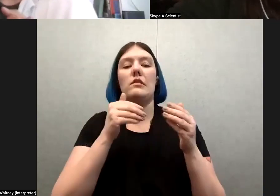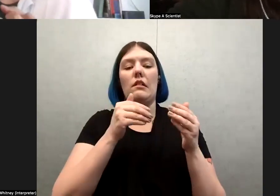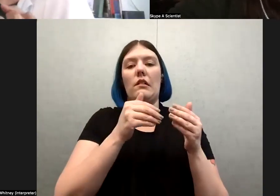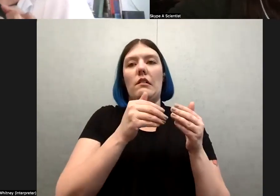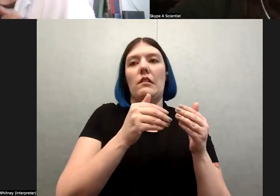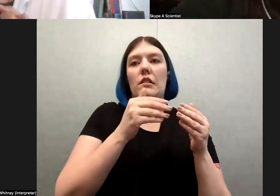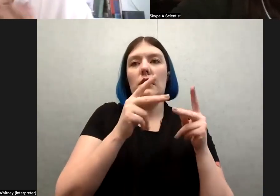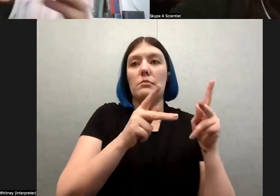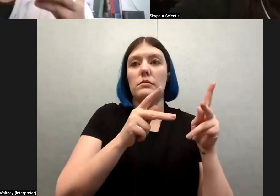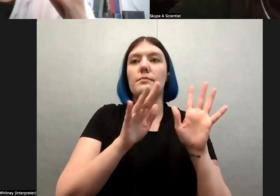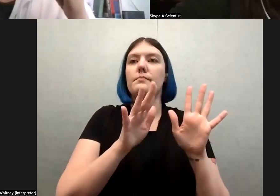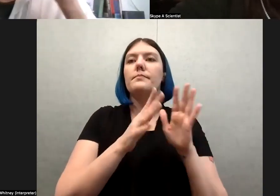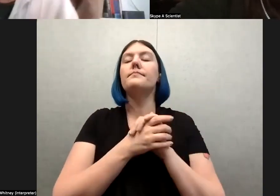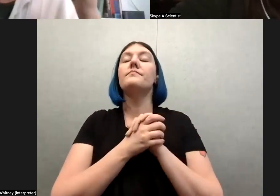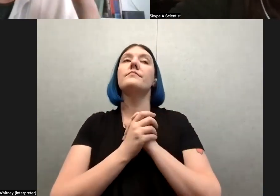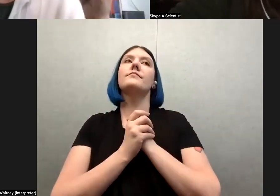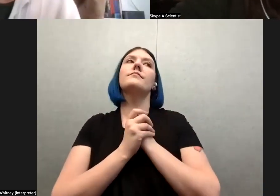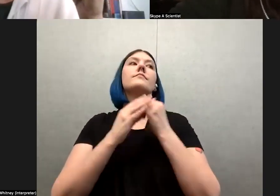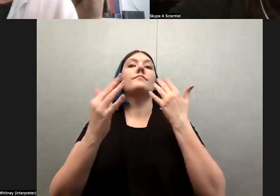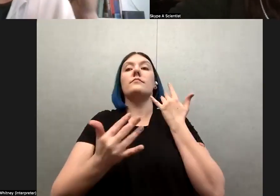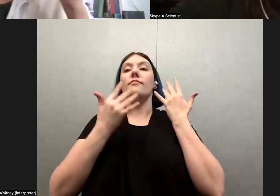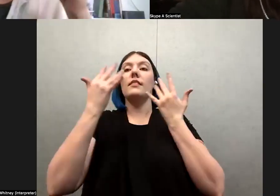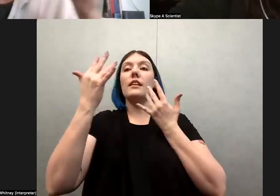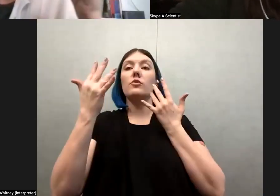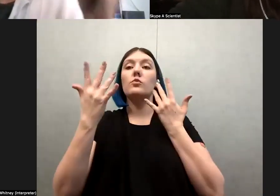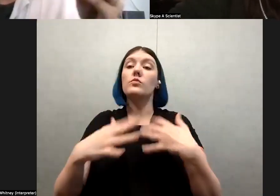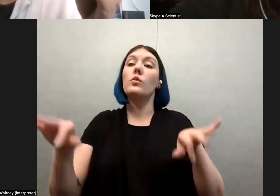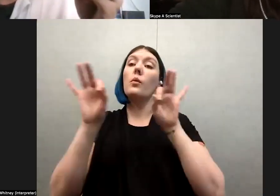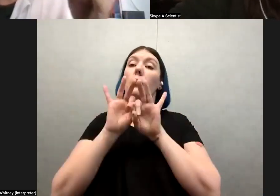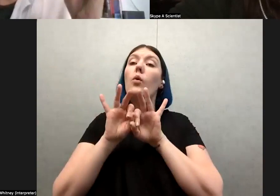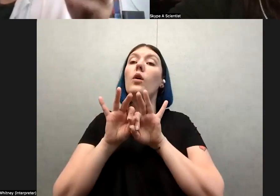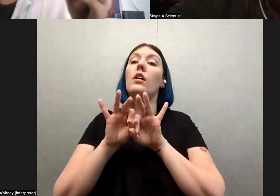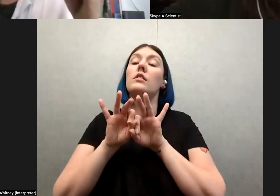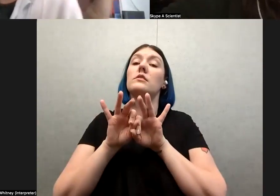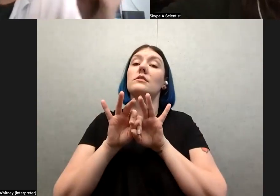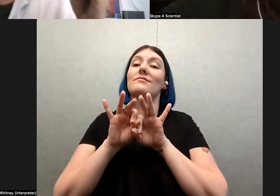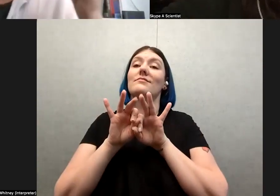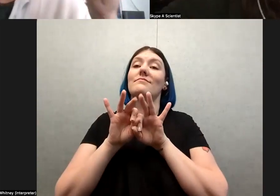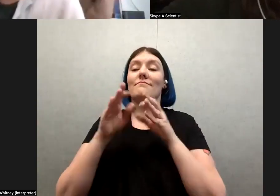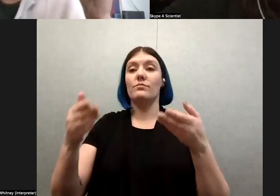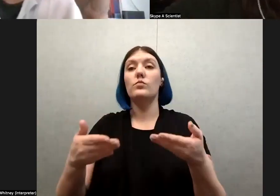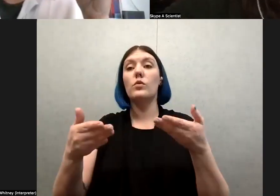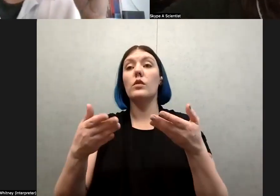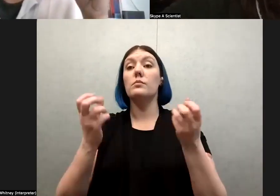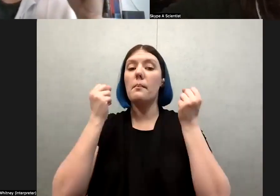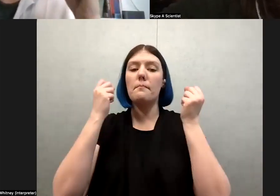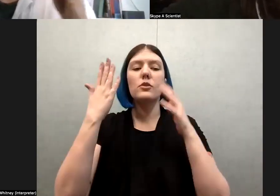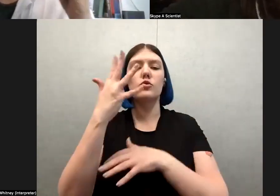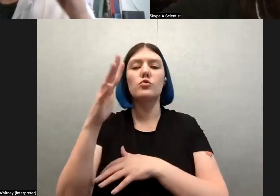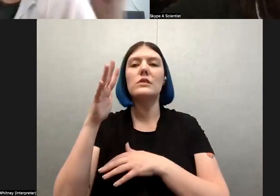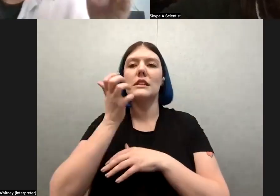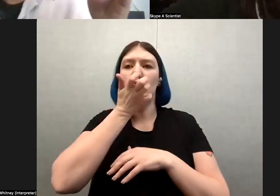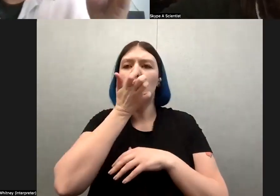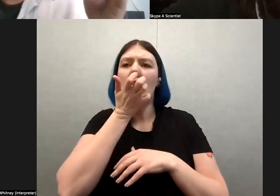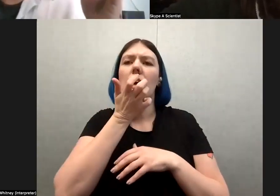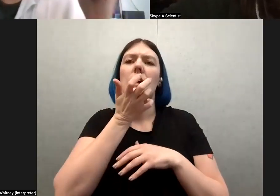populations. But fire is really important in the Everglades. So a lot of trees, grasses,